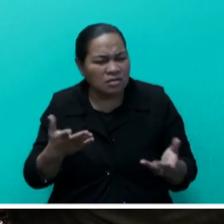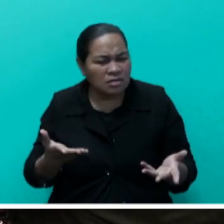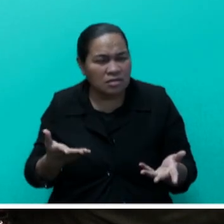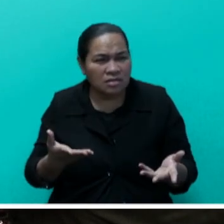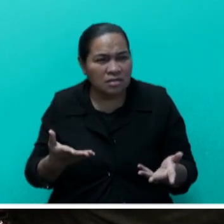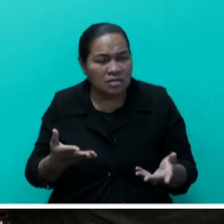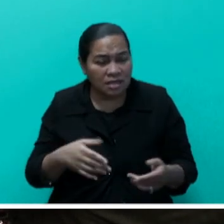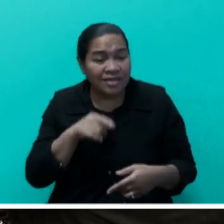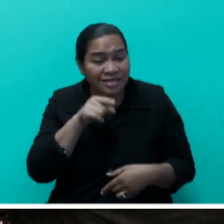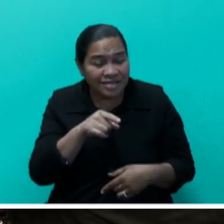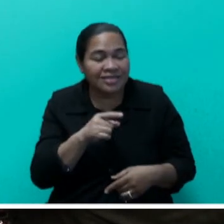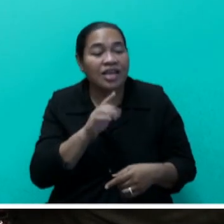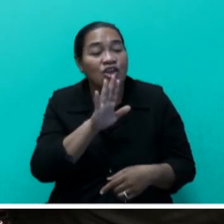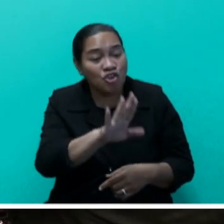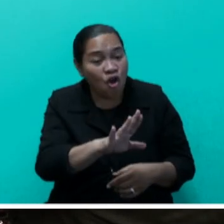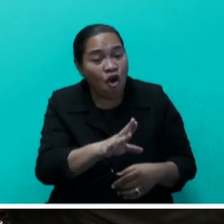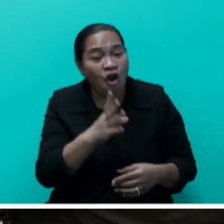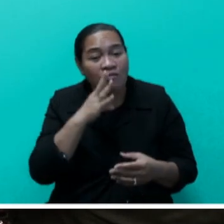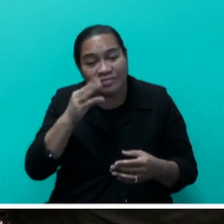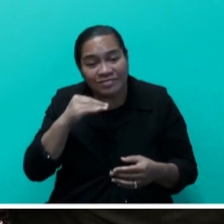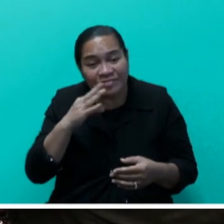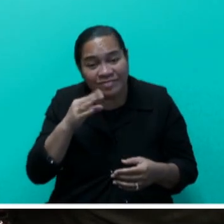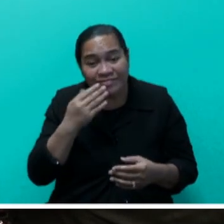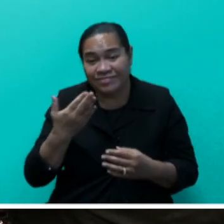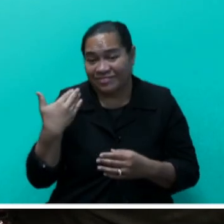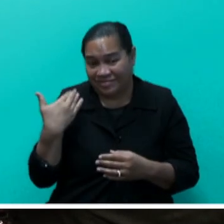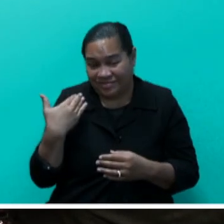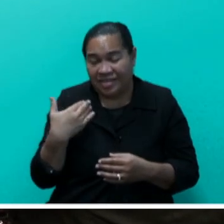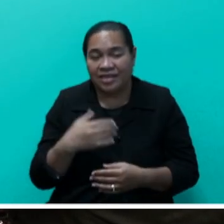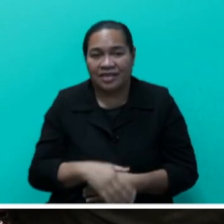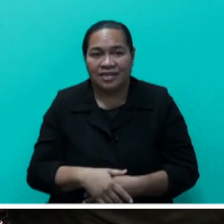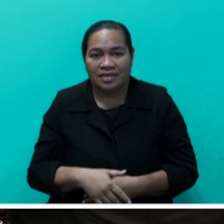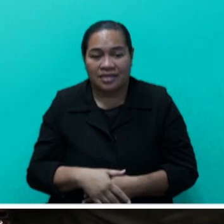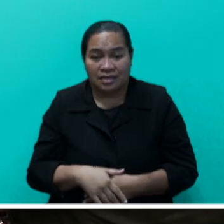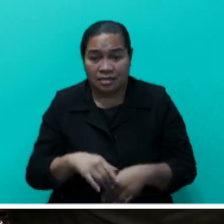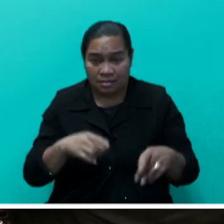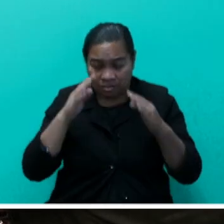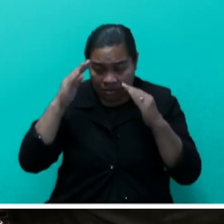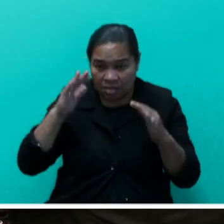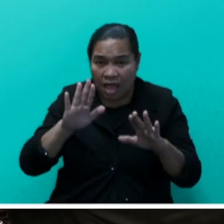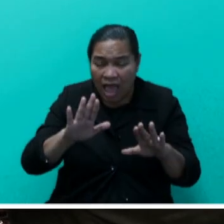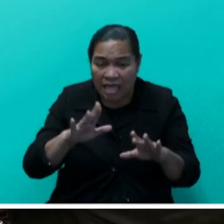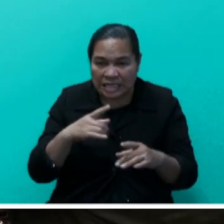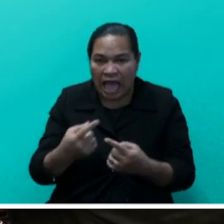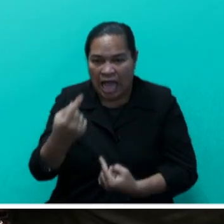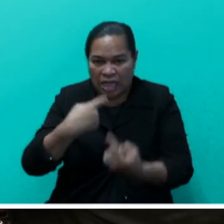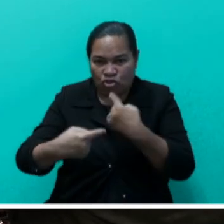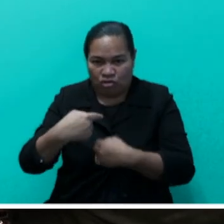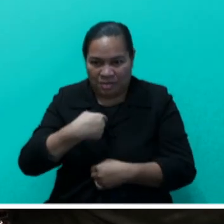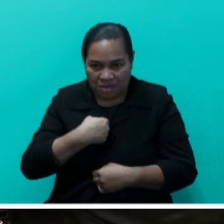in conjunction with what you've stated, Honourable Sharma. Sir, the minister has accused me of